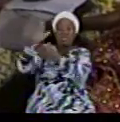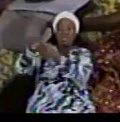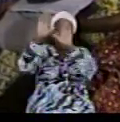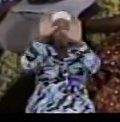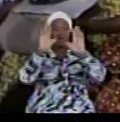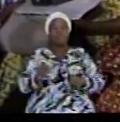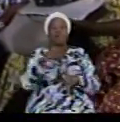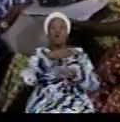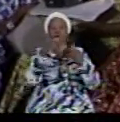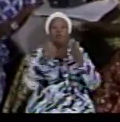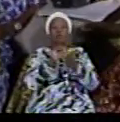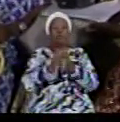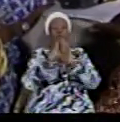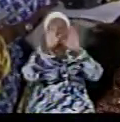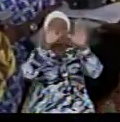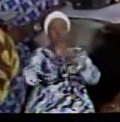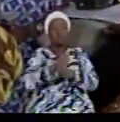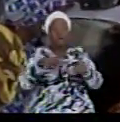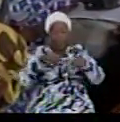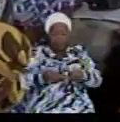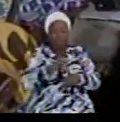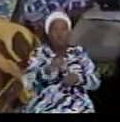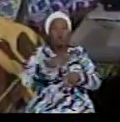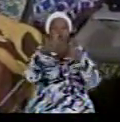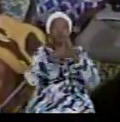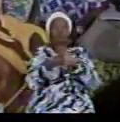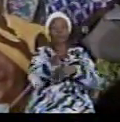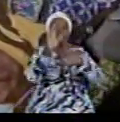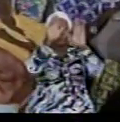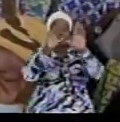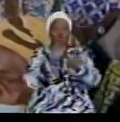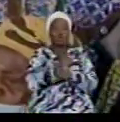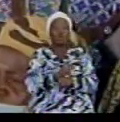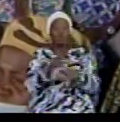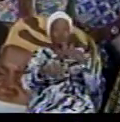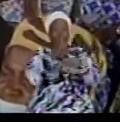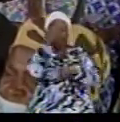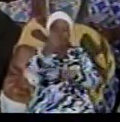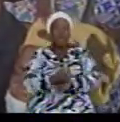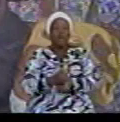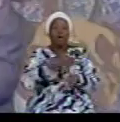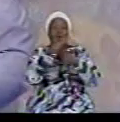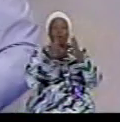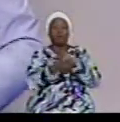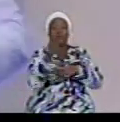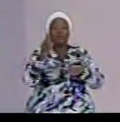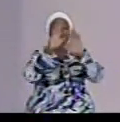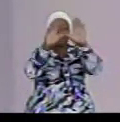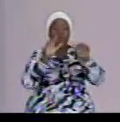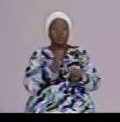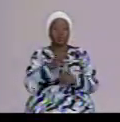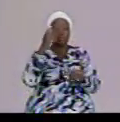all those miracles abiding, all those miracles confirmed, all those miracles lasting, all